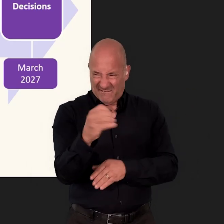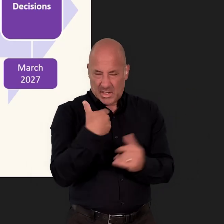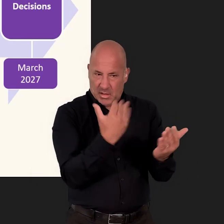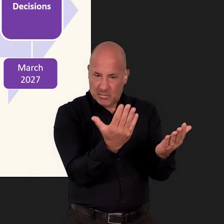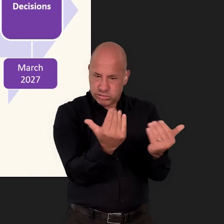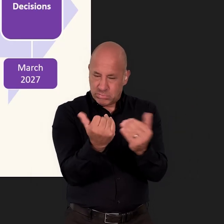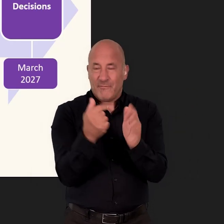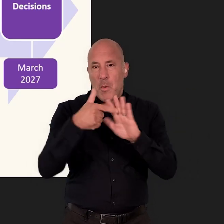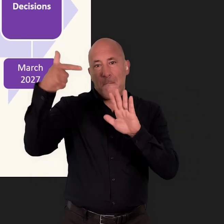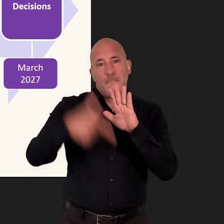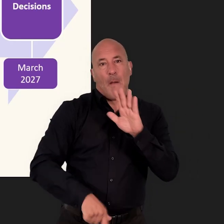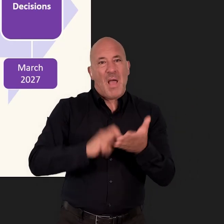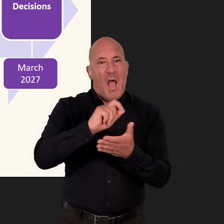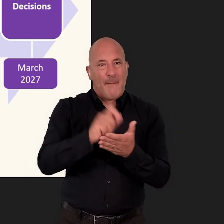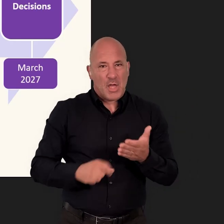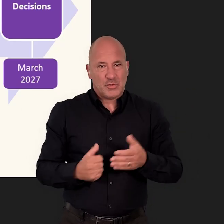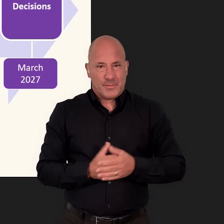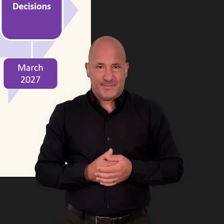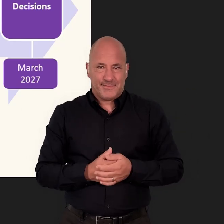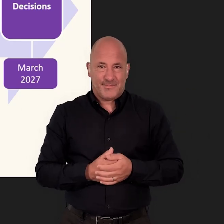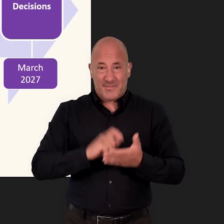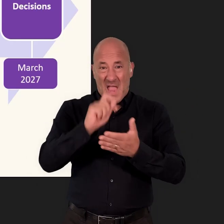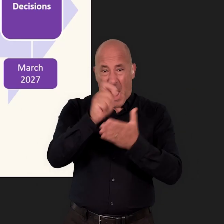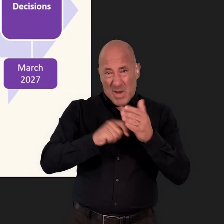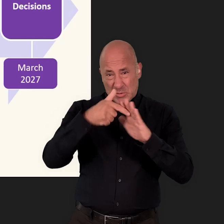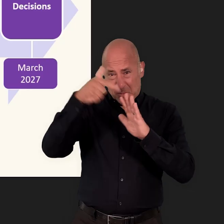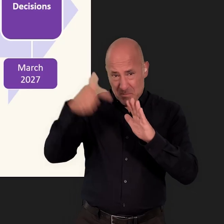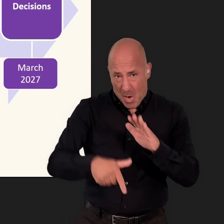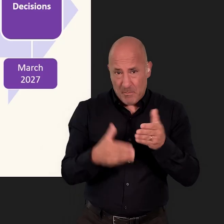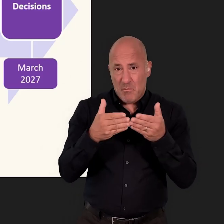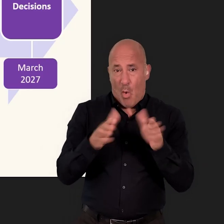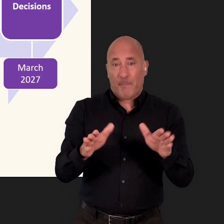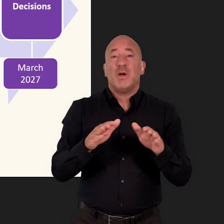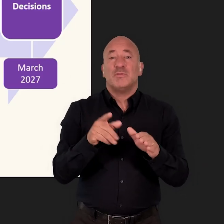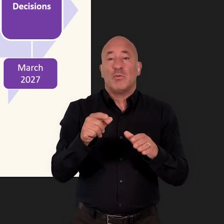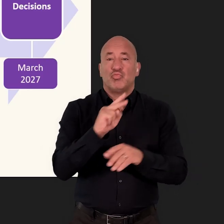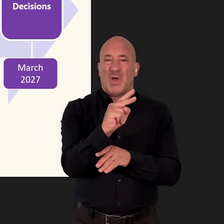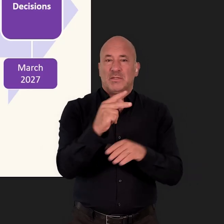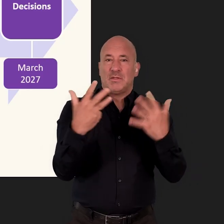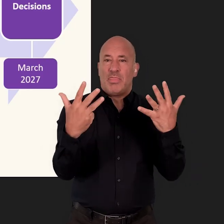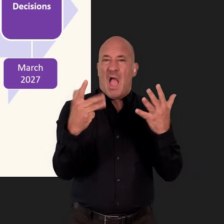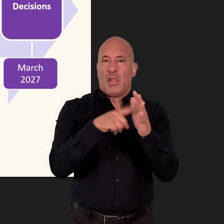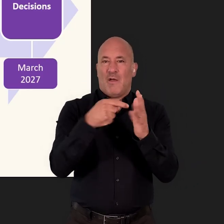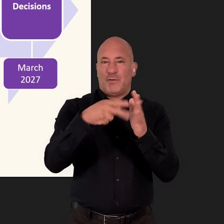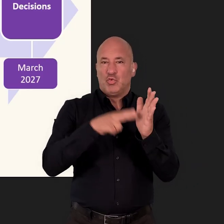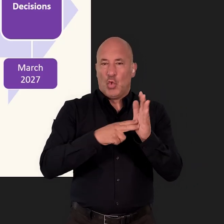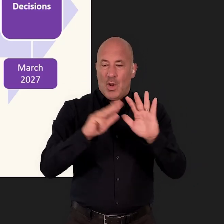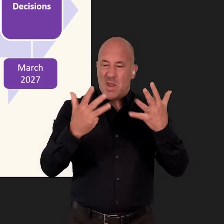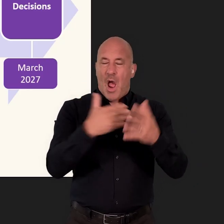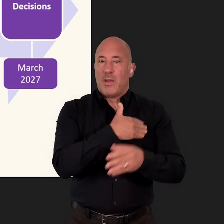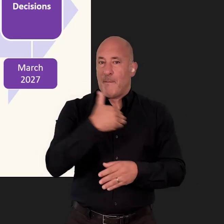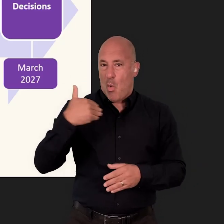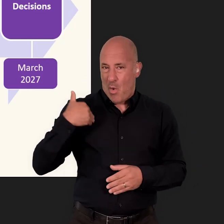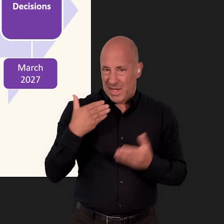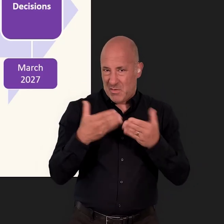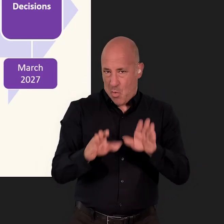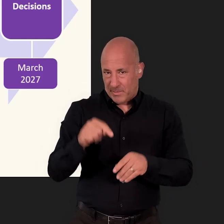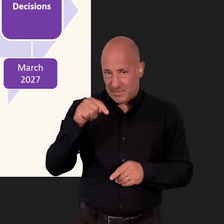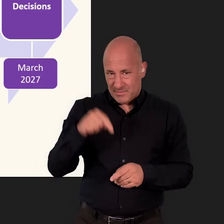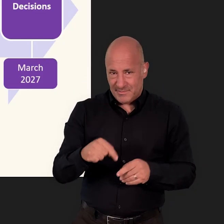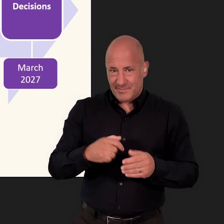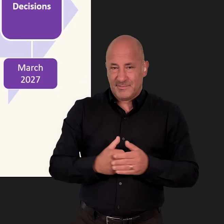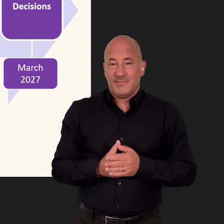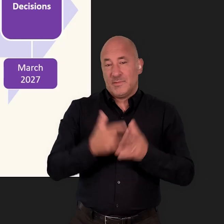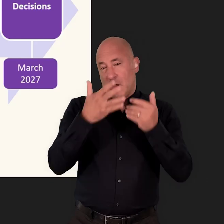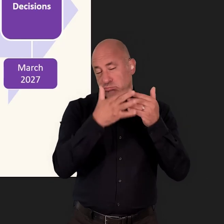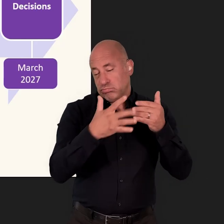to submit a full application. The portal for full applications opened on the grant system at 9 AM